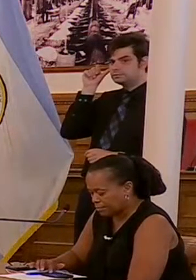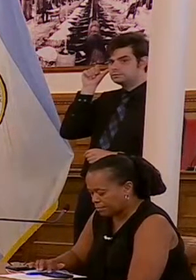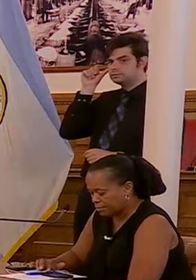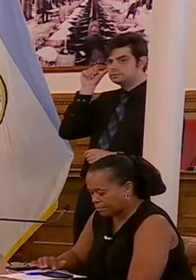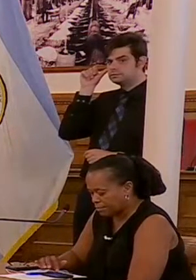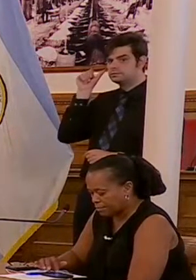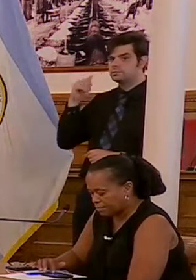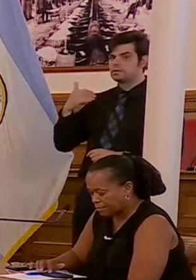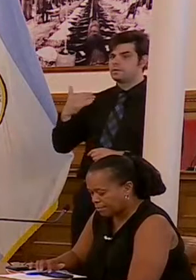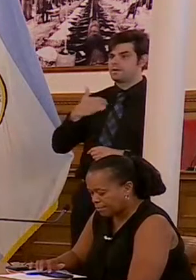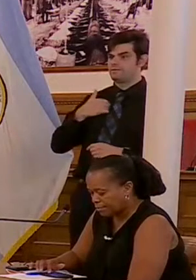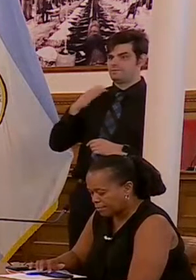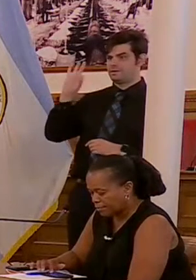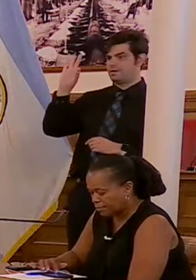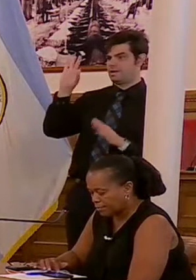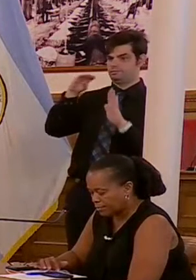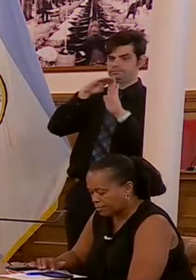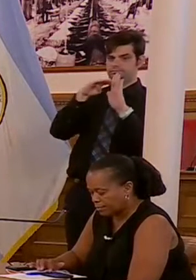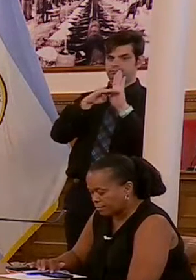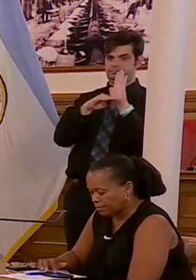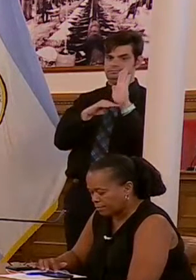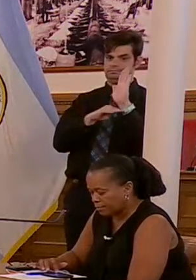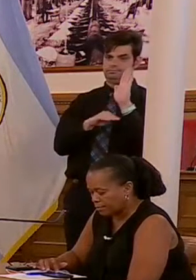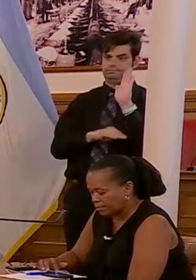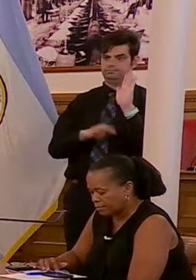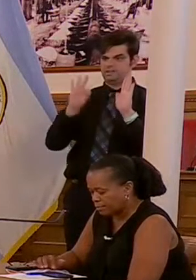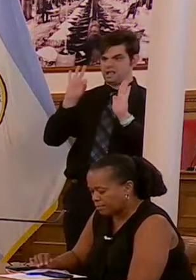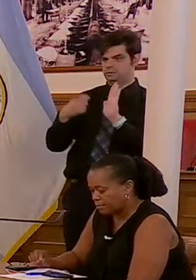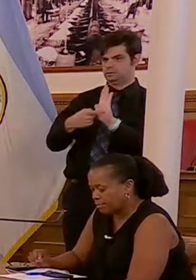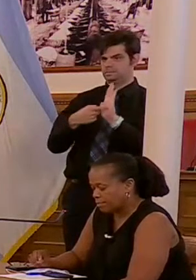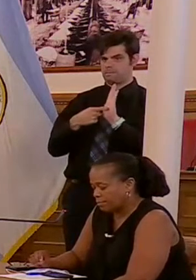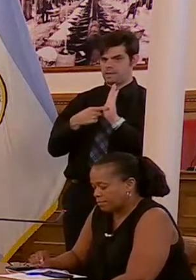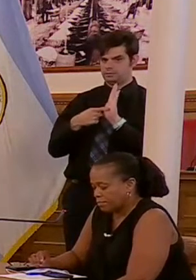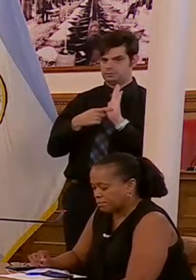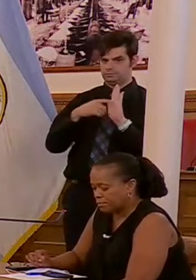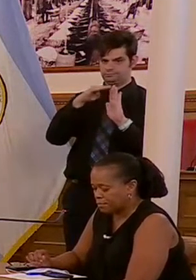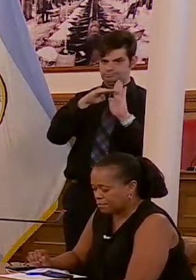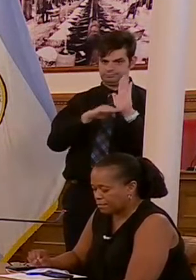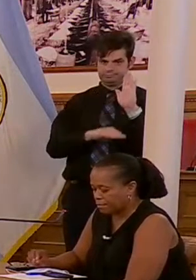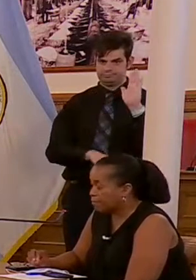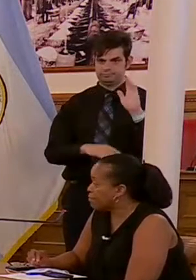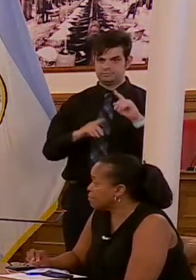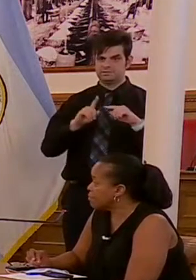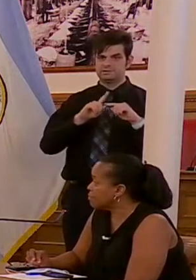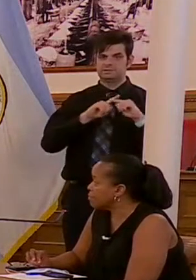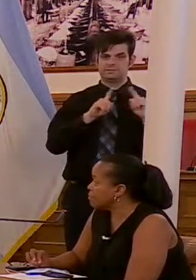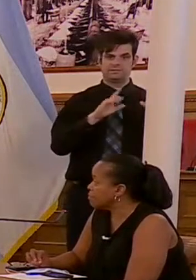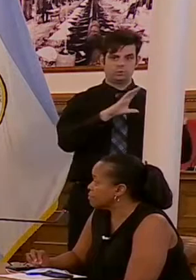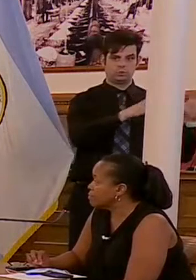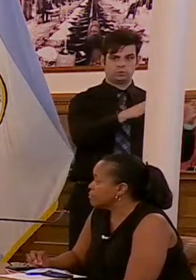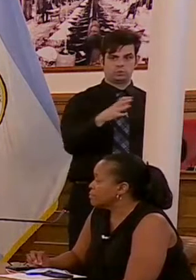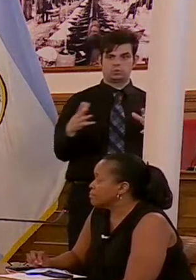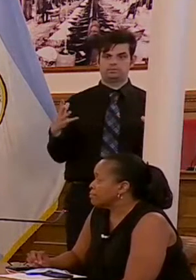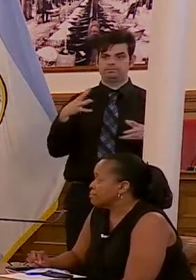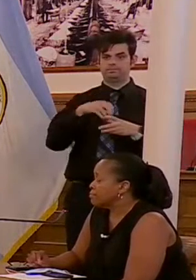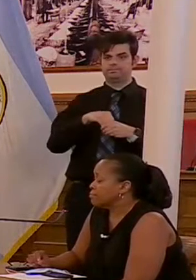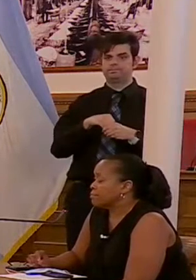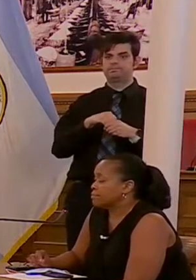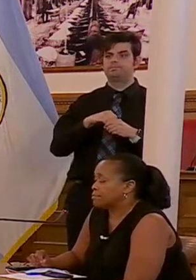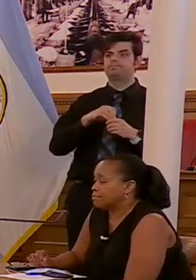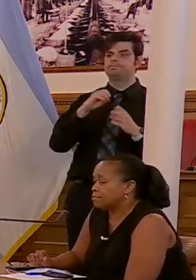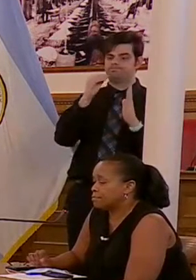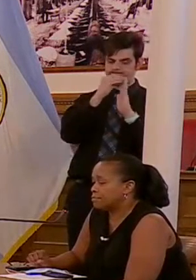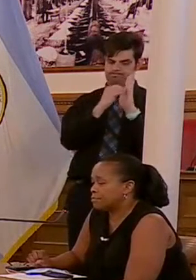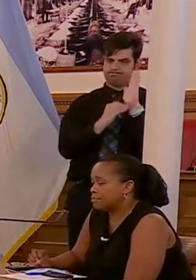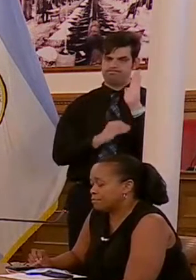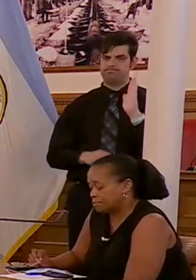from the nine demands on behalf of the various protest groups. Deputy Mayor Owens put a ton of time